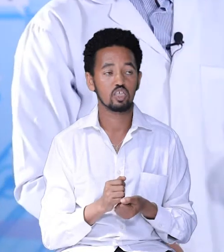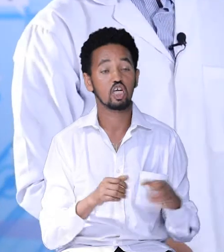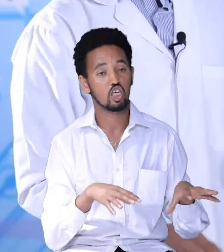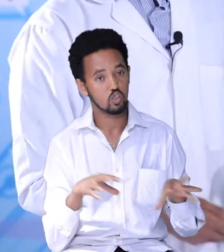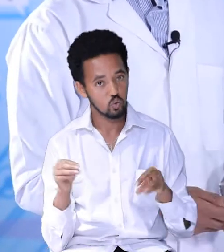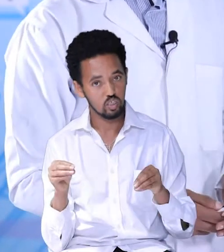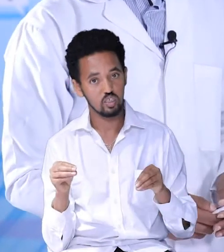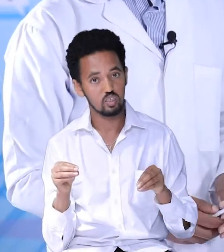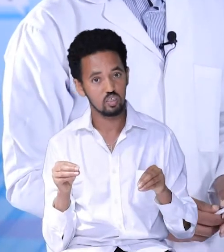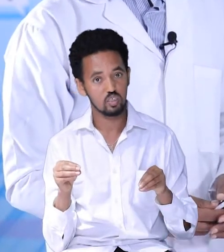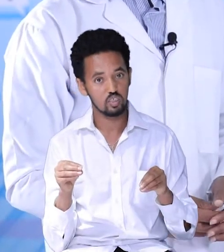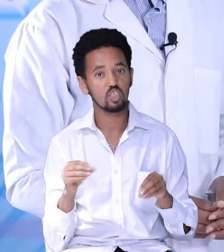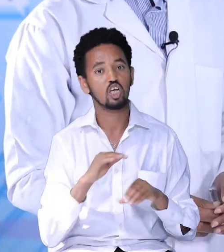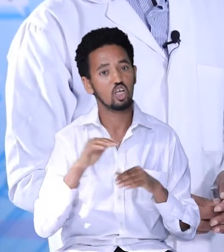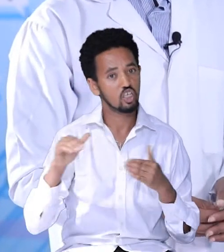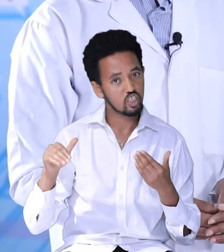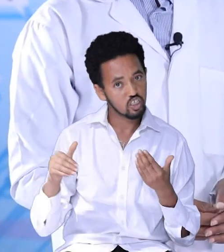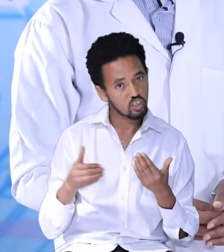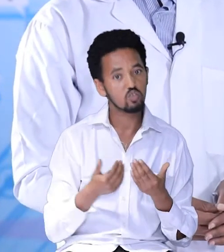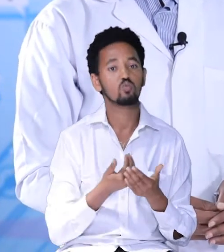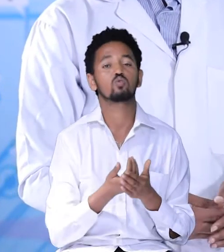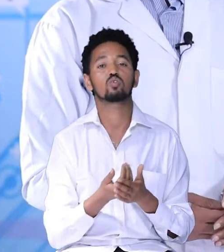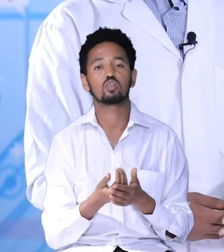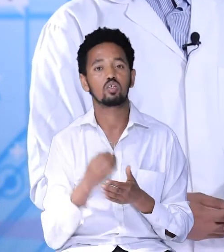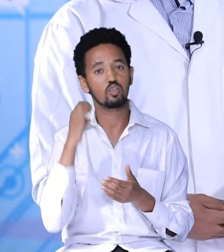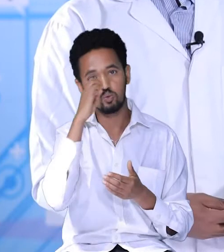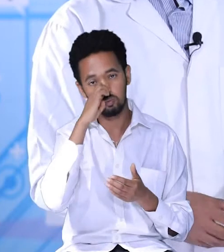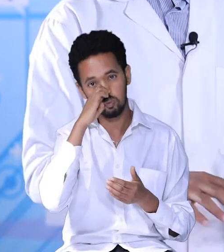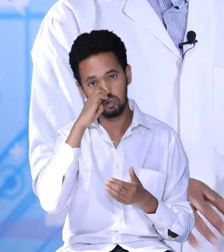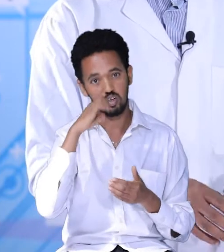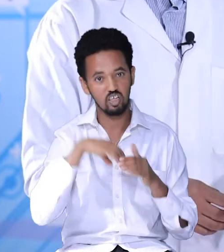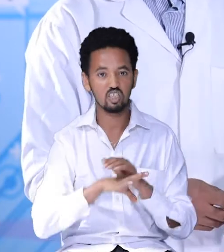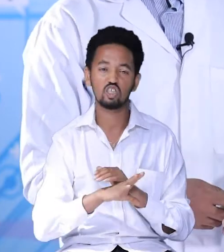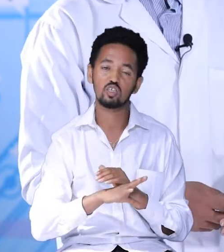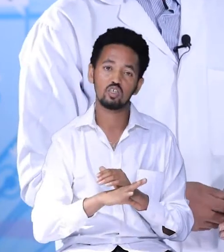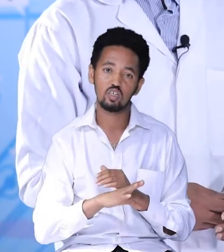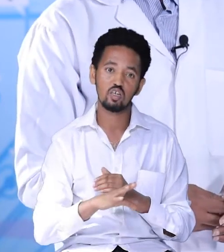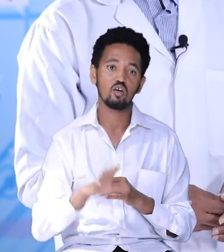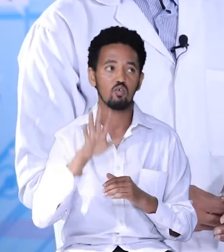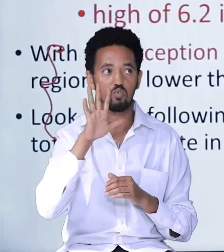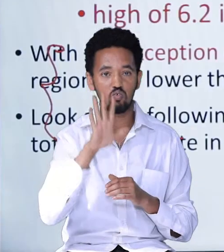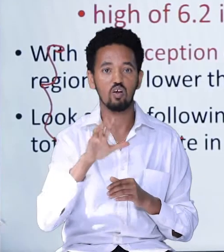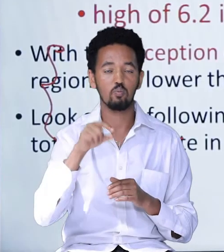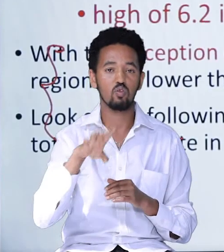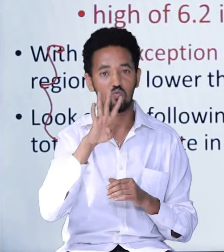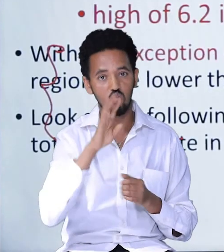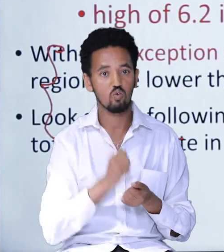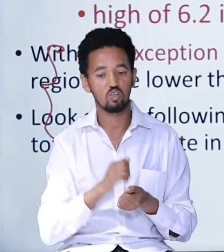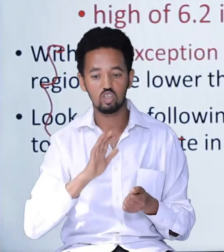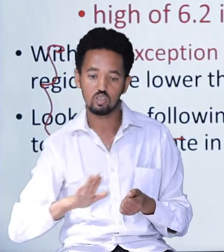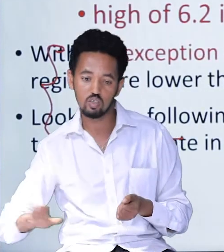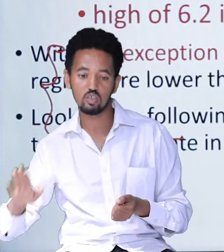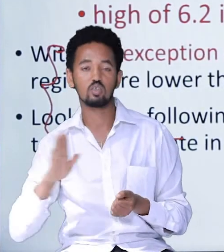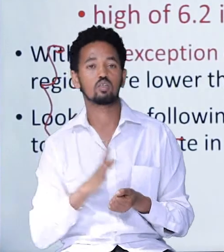Students, the total fertility rate for Ethiopia is, in general, is 5.4 children per woman.